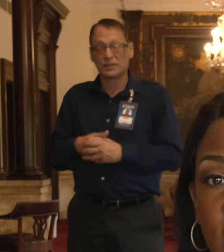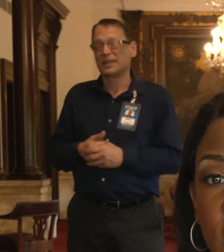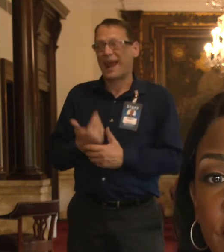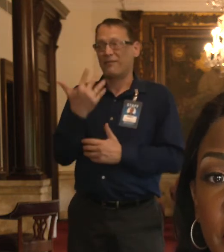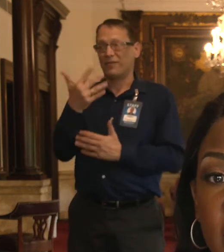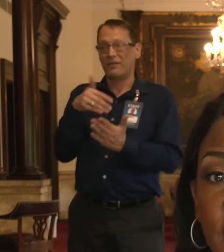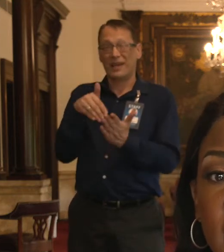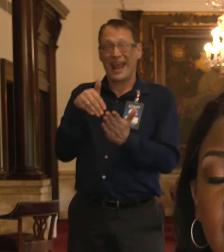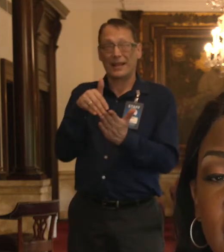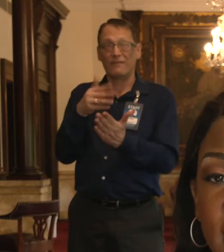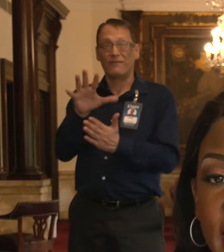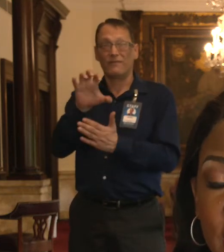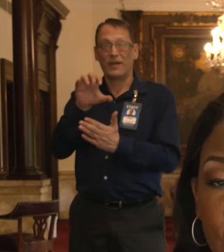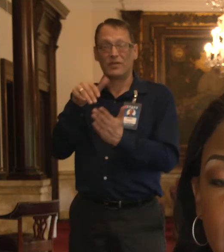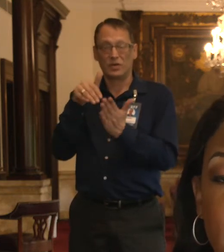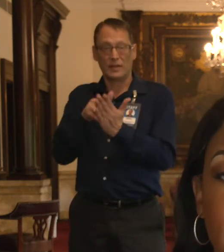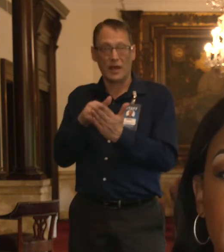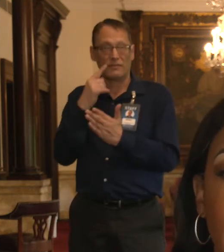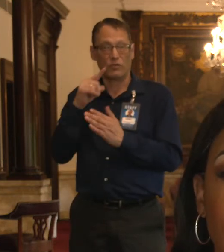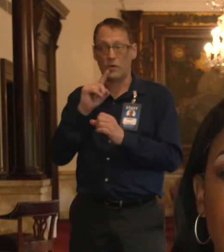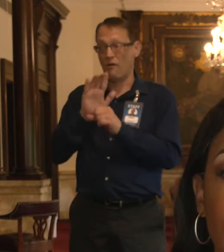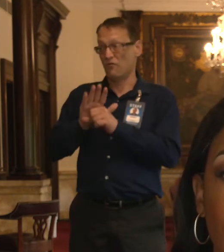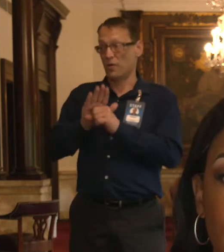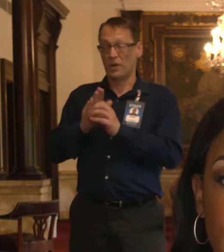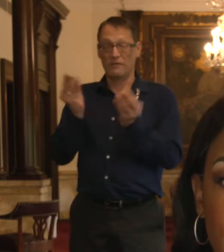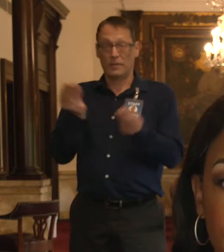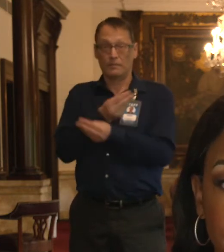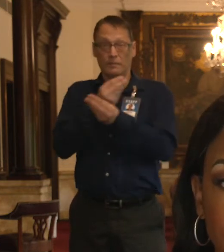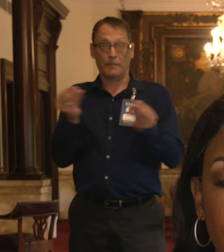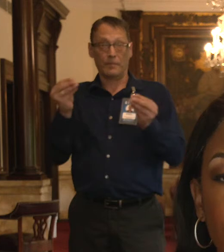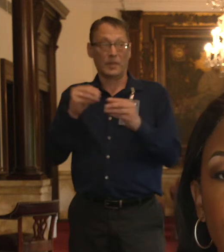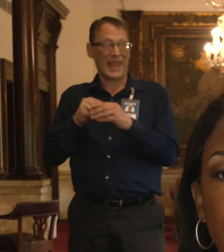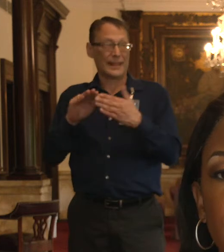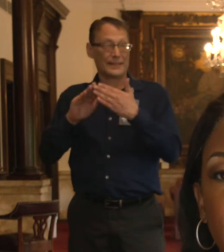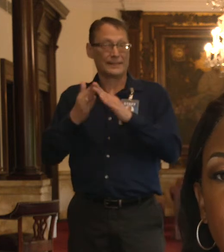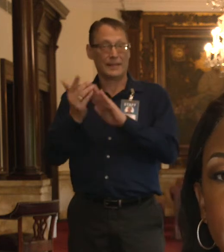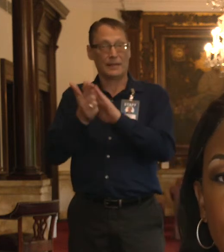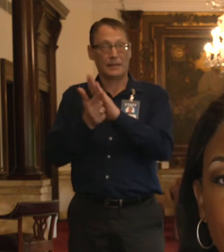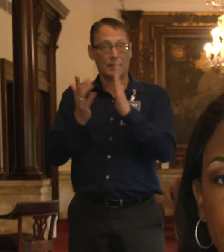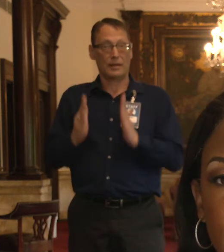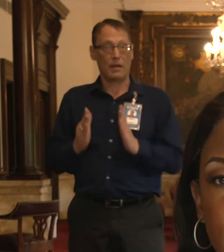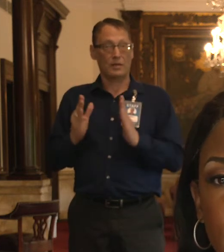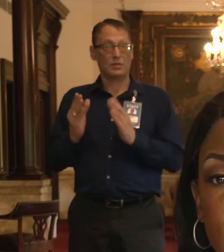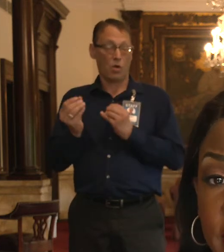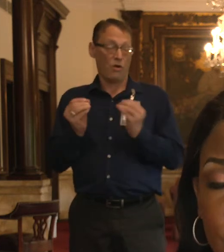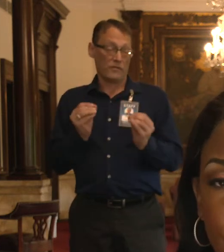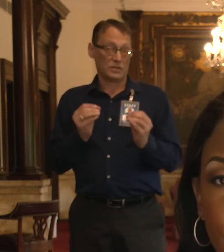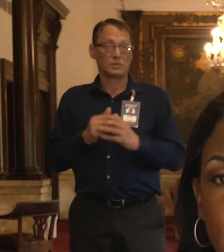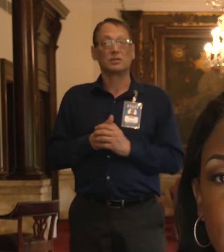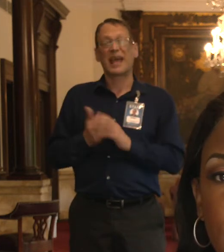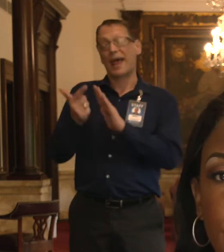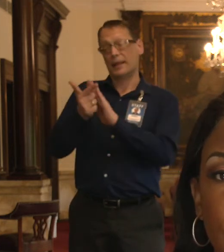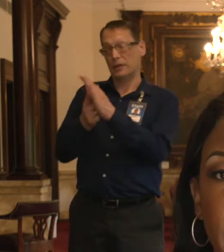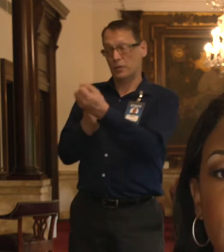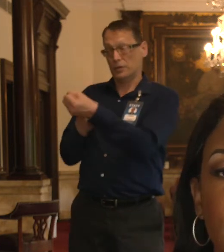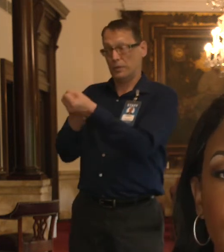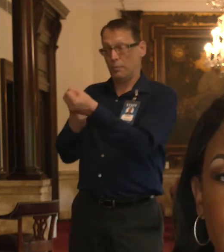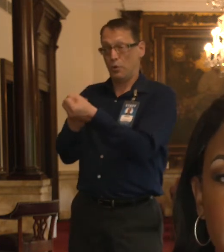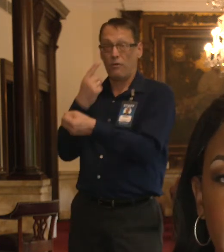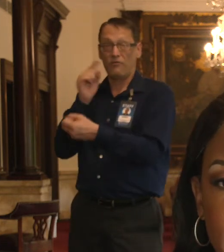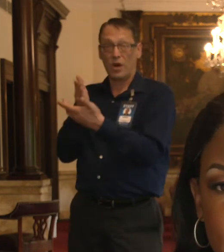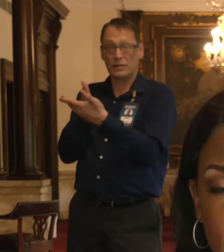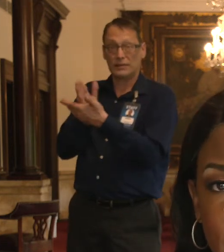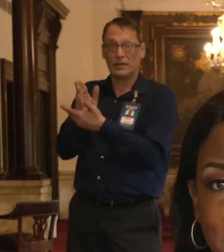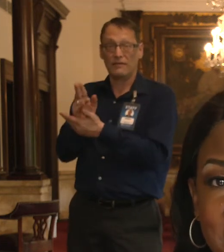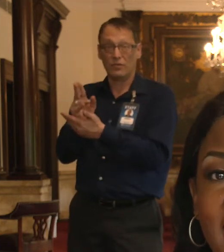$500,000 towards affirmative litigation in the City Councilor's office to provide legal support to the Civil Rights